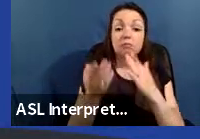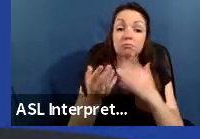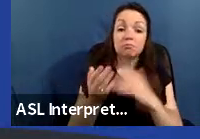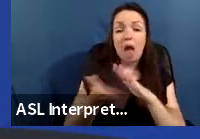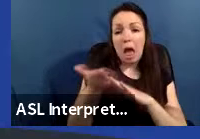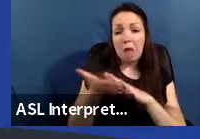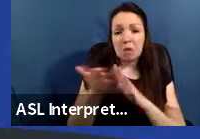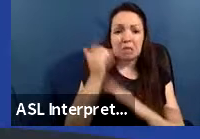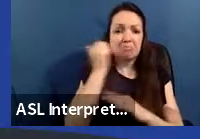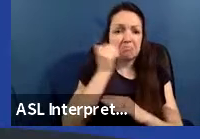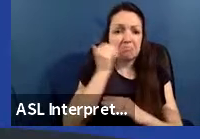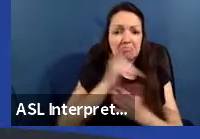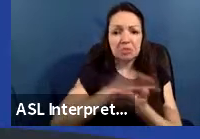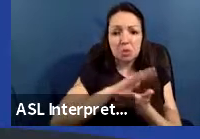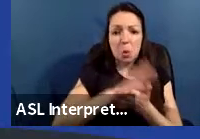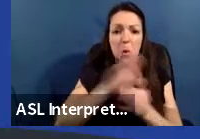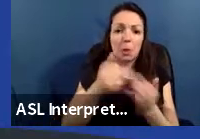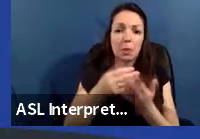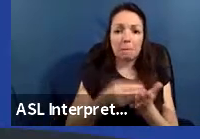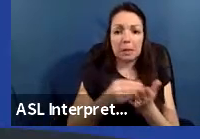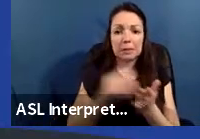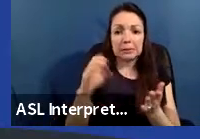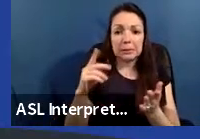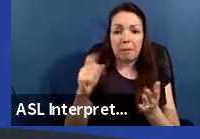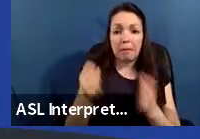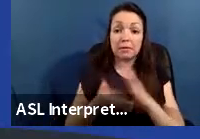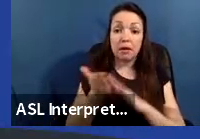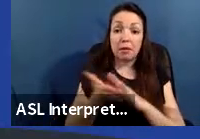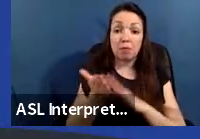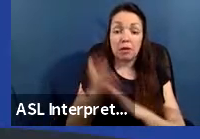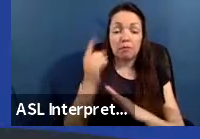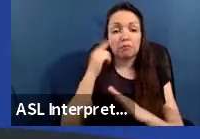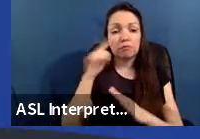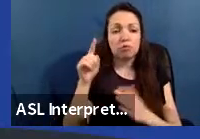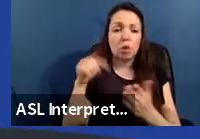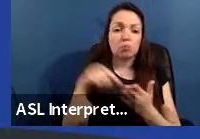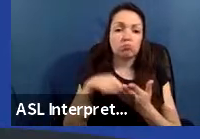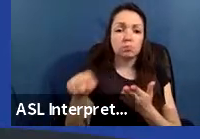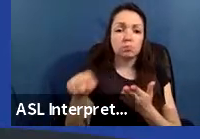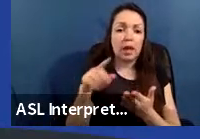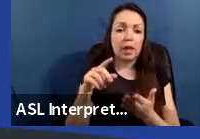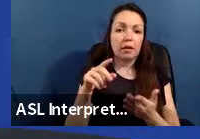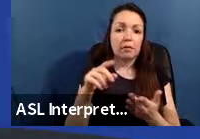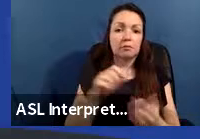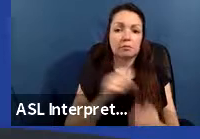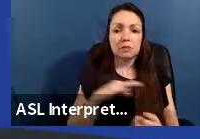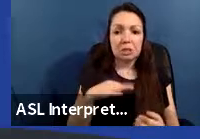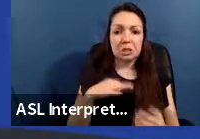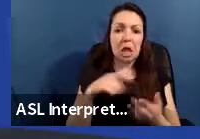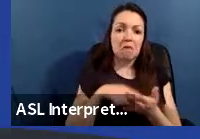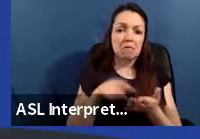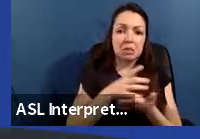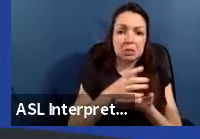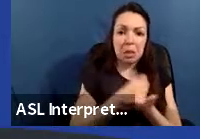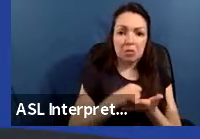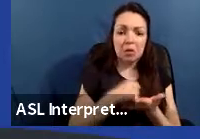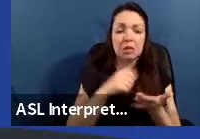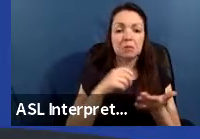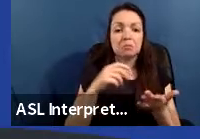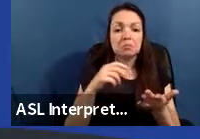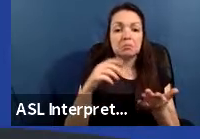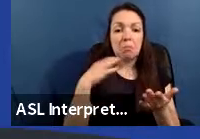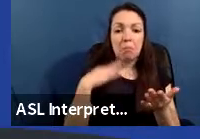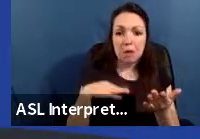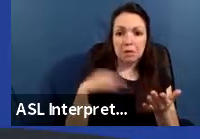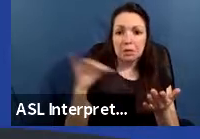operations. All the money in CPS's operating budget is used to pay personnel costs such as salaries and benefits, and